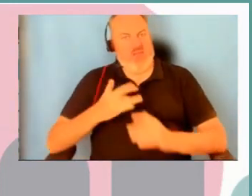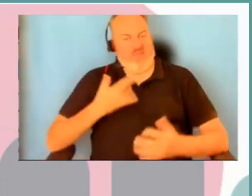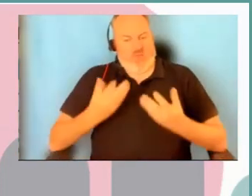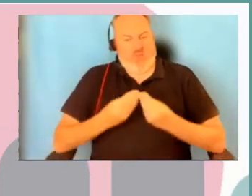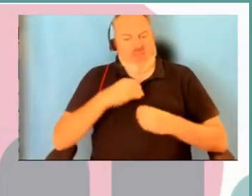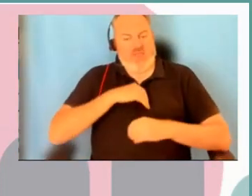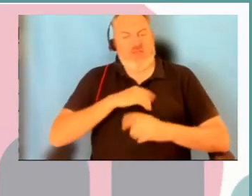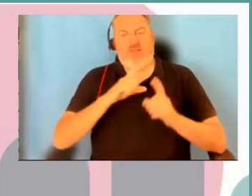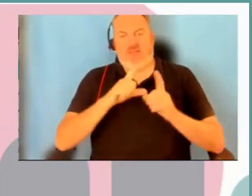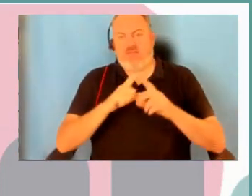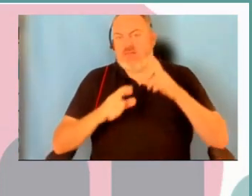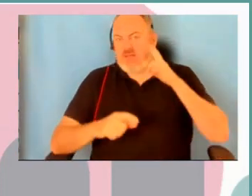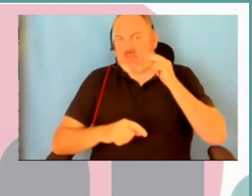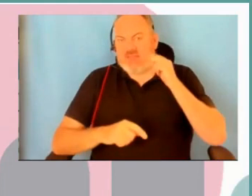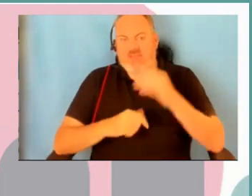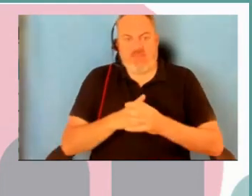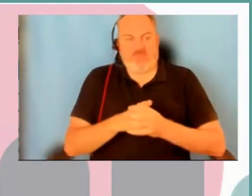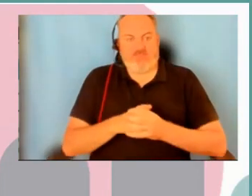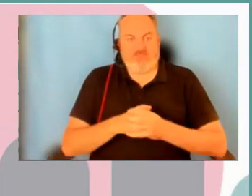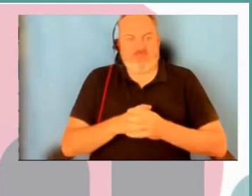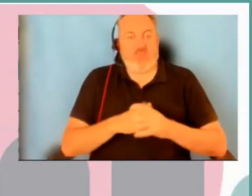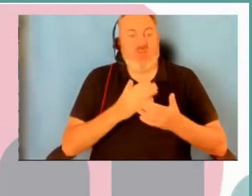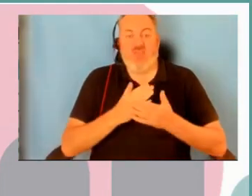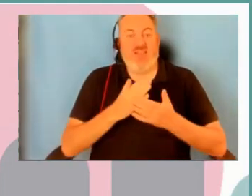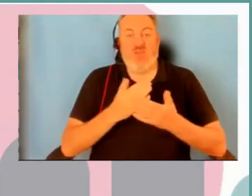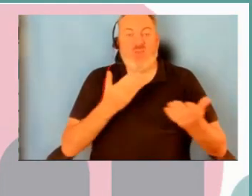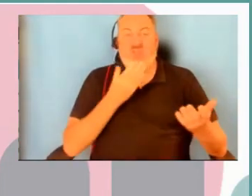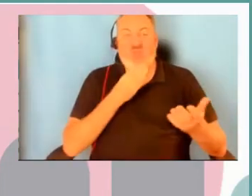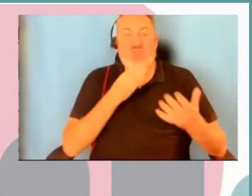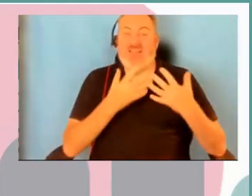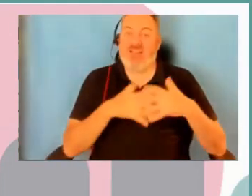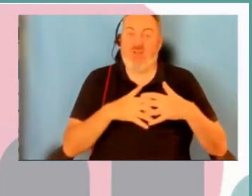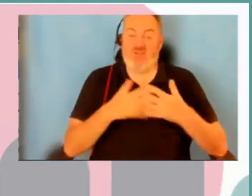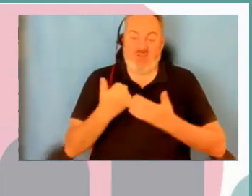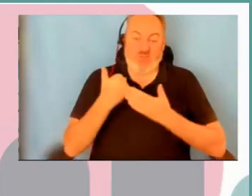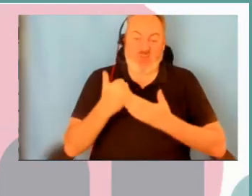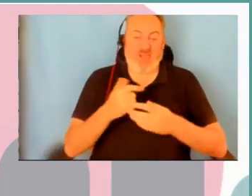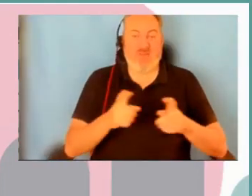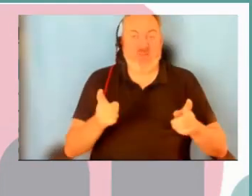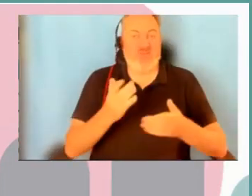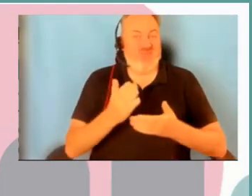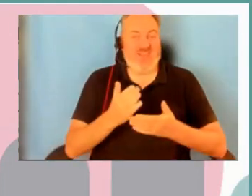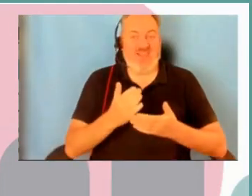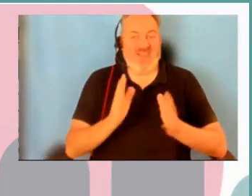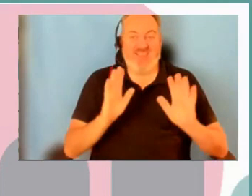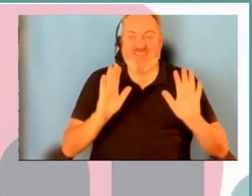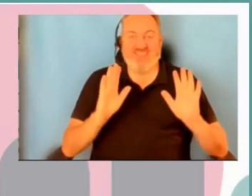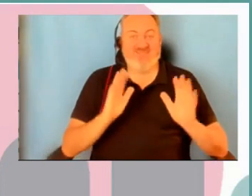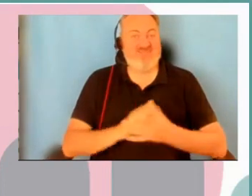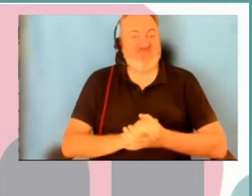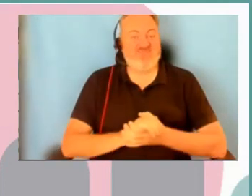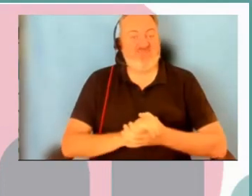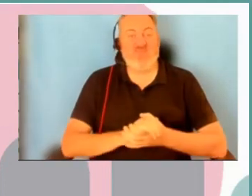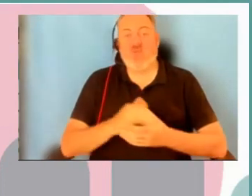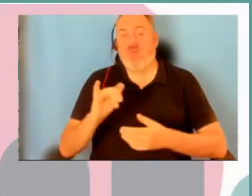digital is really just the same, but with the help of technology. So, for example, you could use a